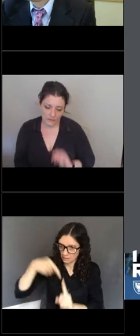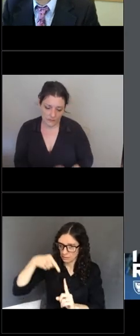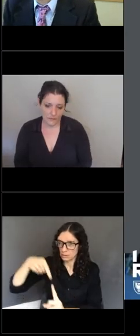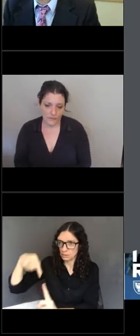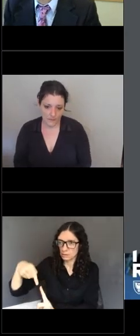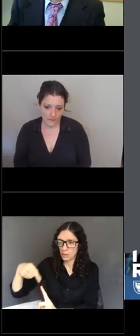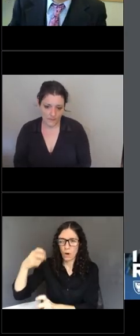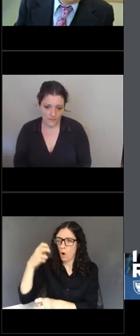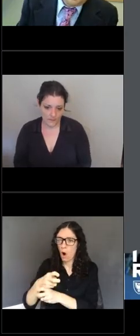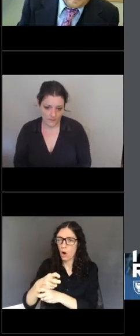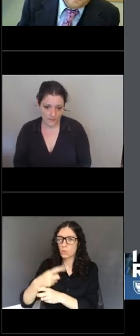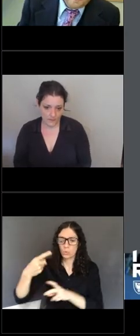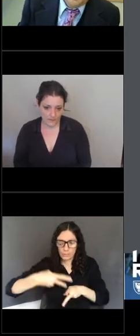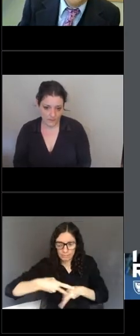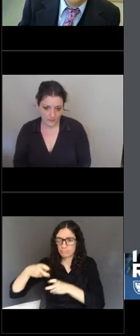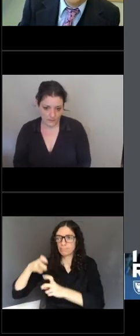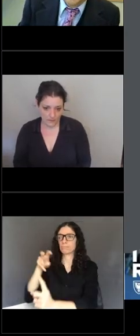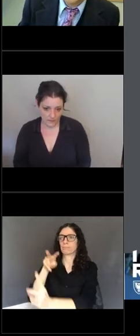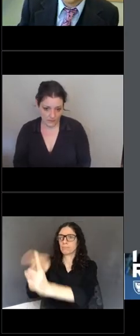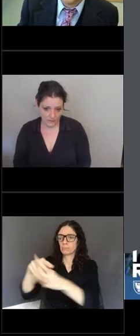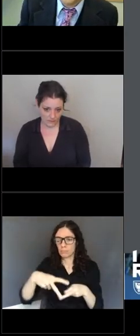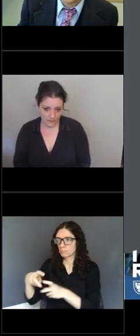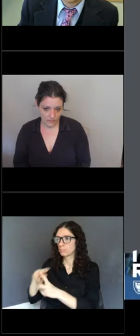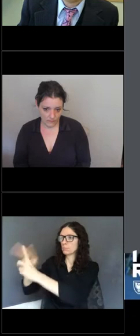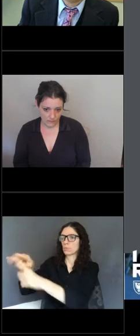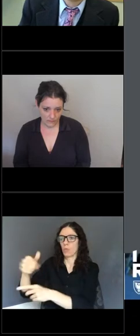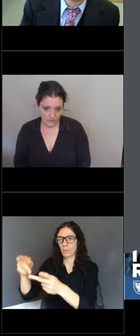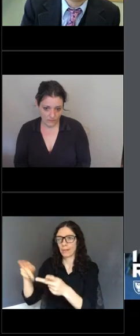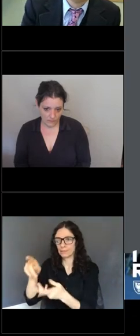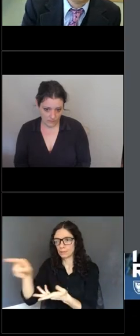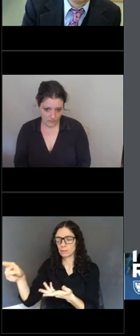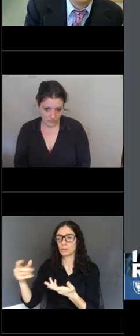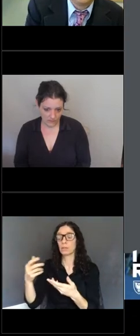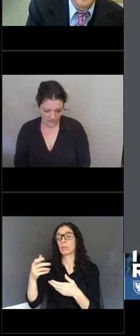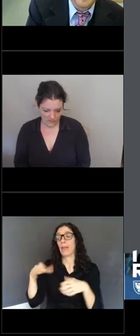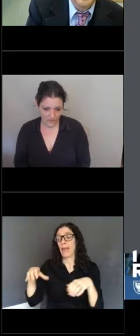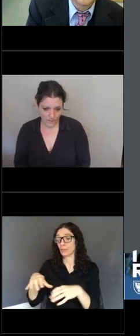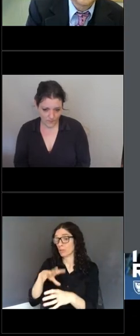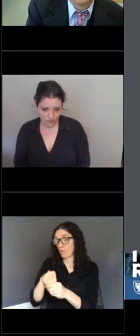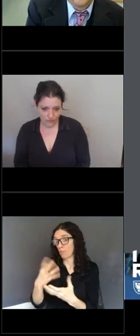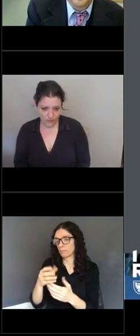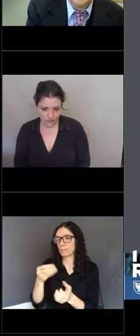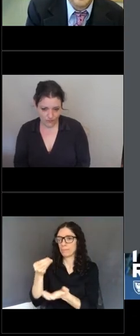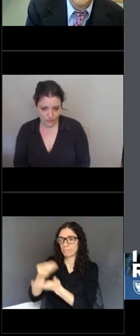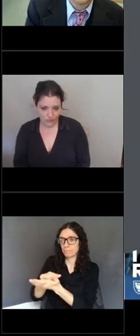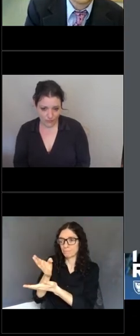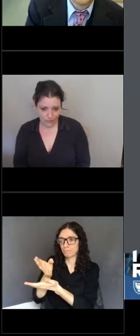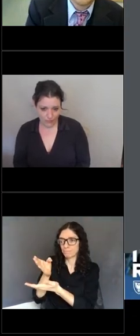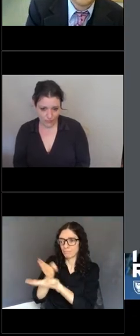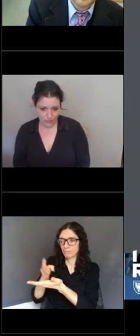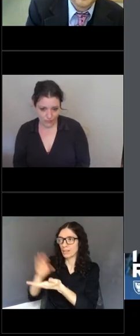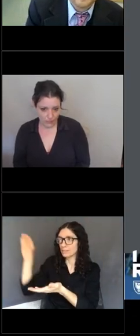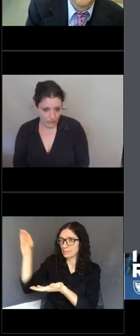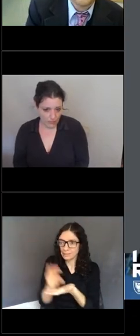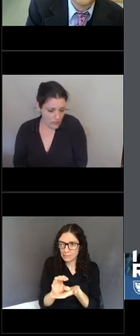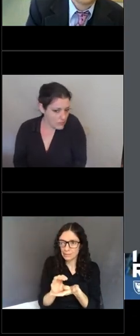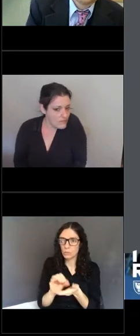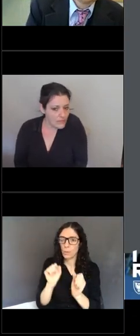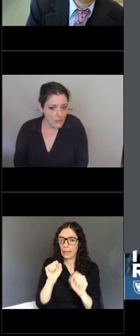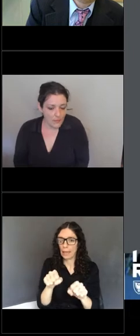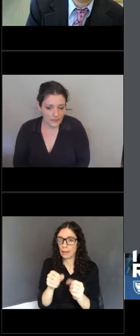involved allocating budgets or funds to be able to purchase bordering lands to the